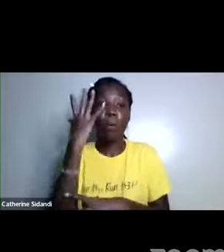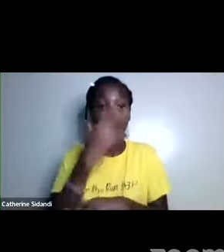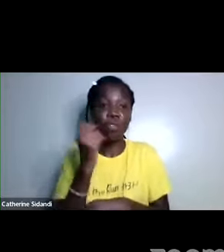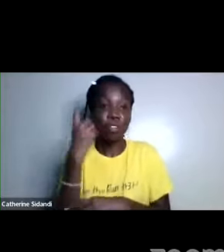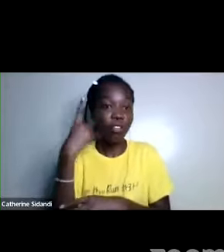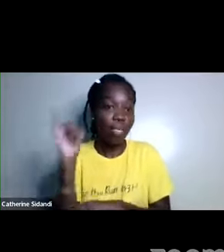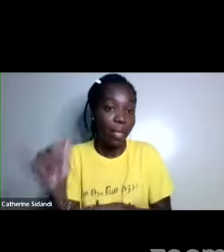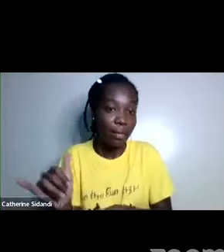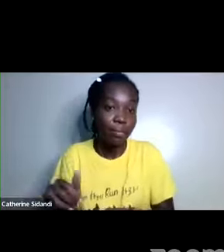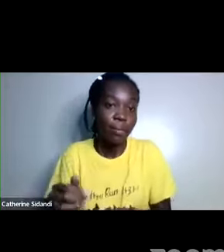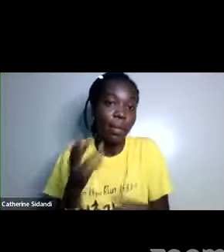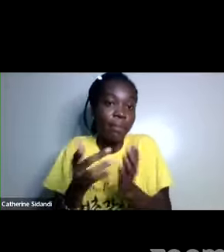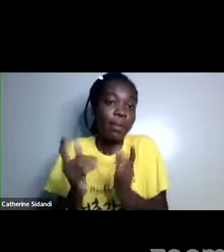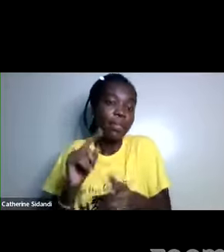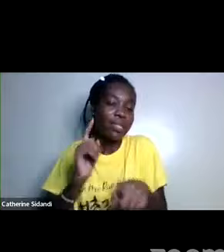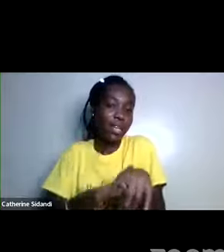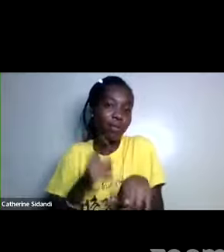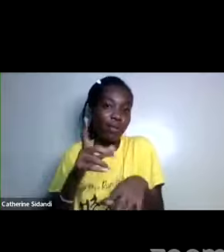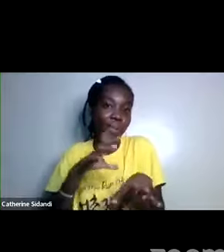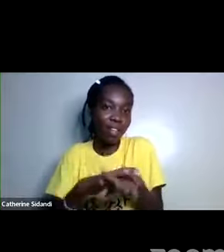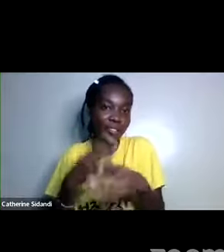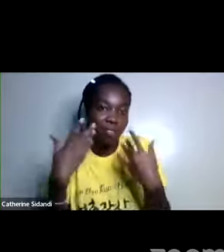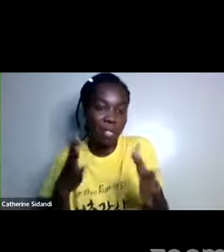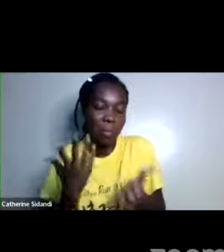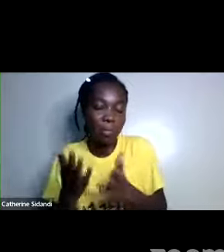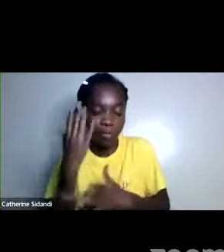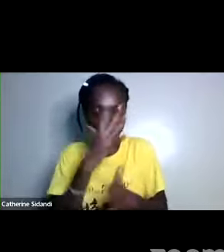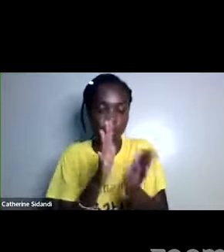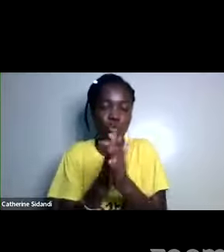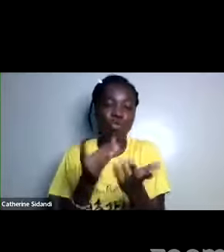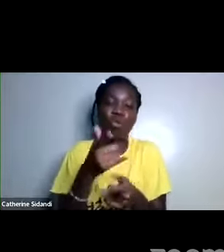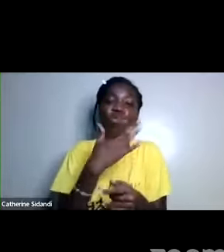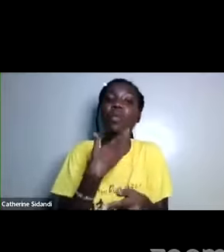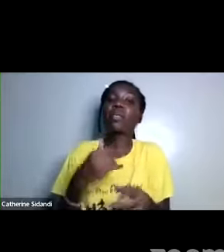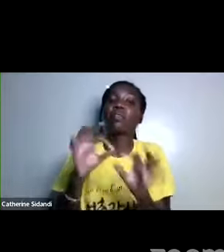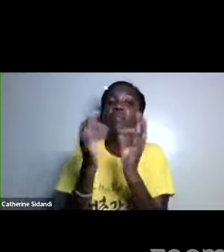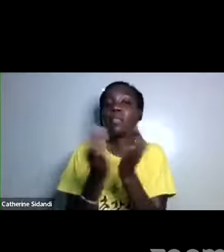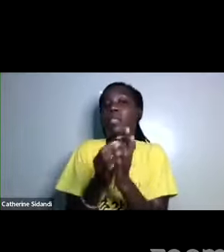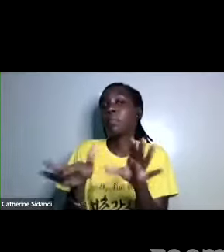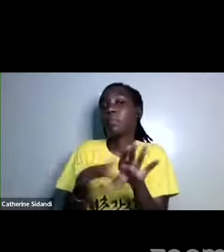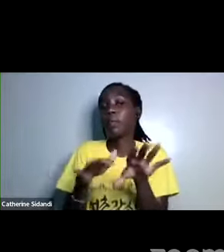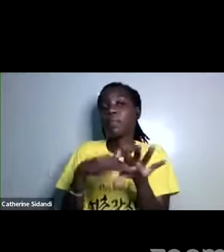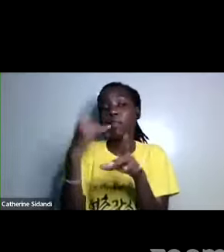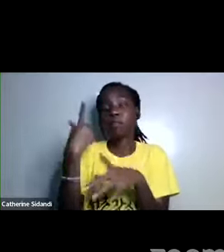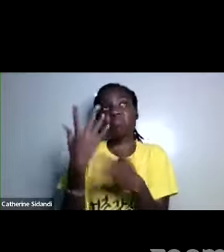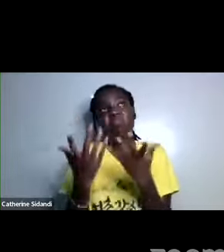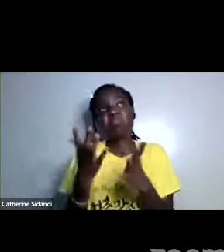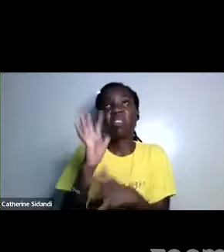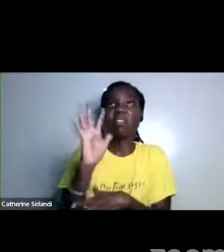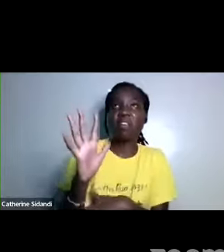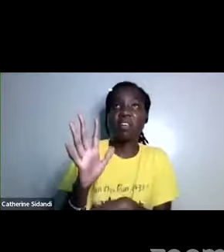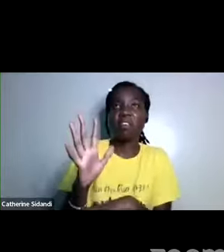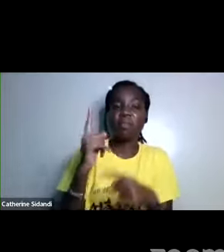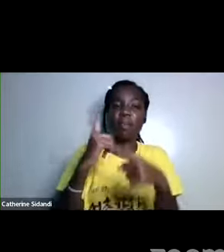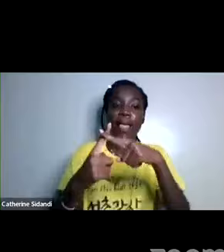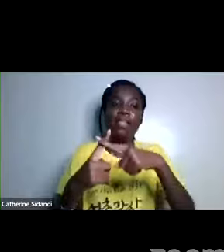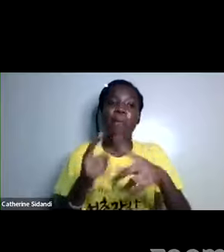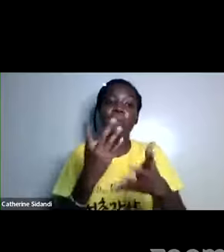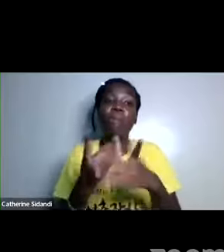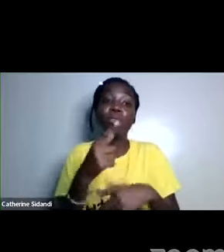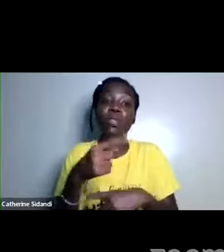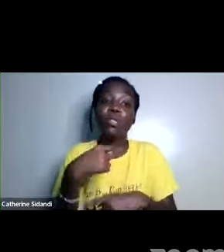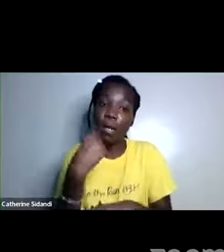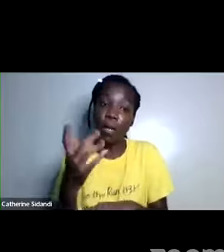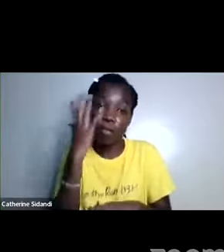get those leads from a funnel, let's say you've told Facebook, I want family members of 5+, we will tell Facebook, or you can tell Facebook that I